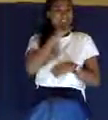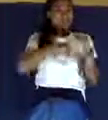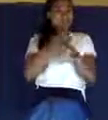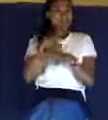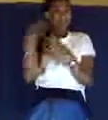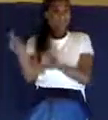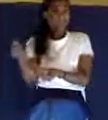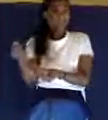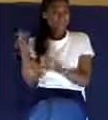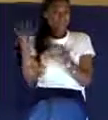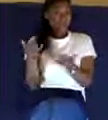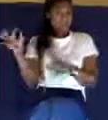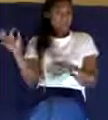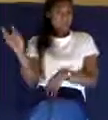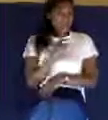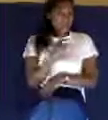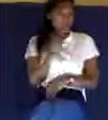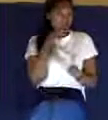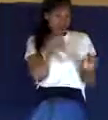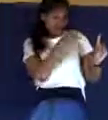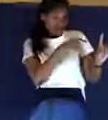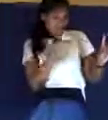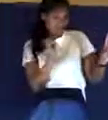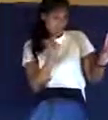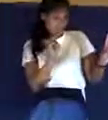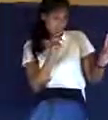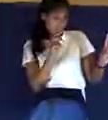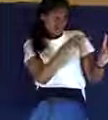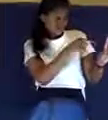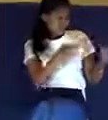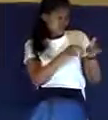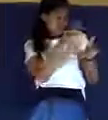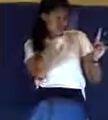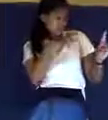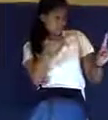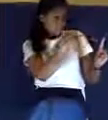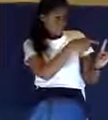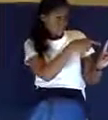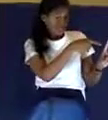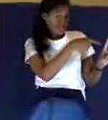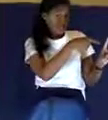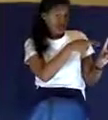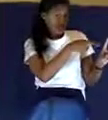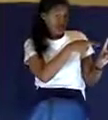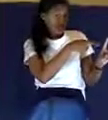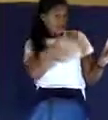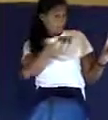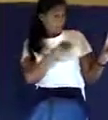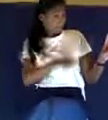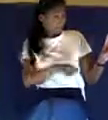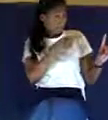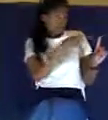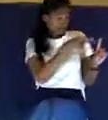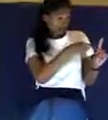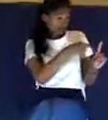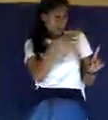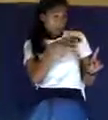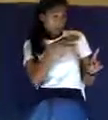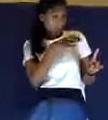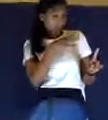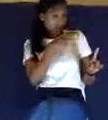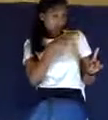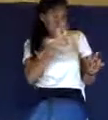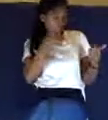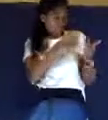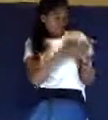back. And they're asking this question, is this the same? Is this Naomi? Is it possible that this